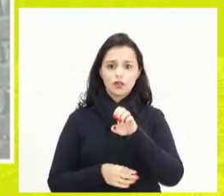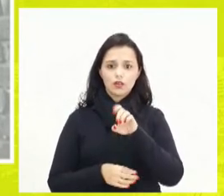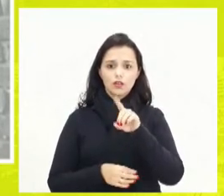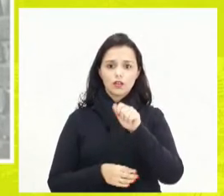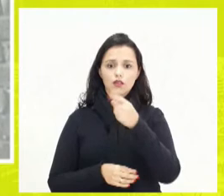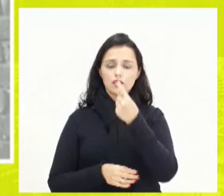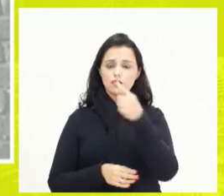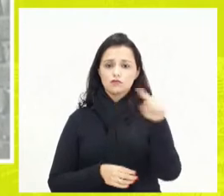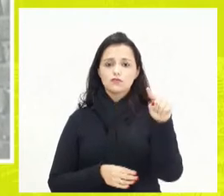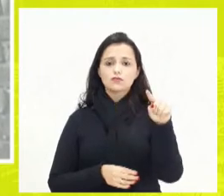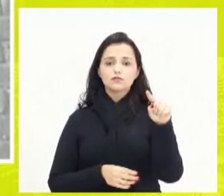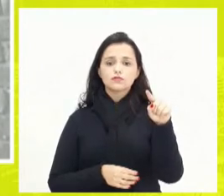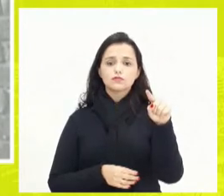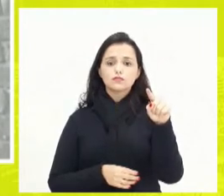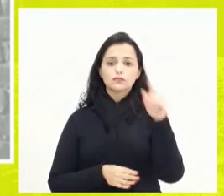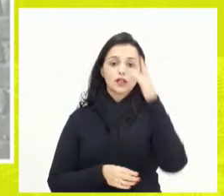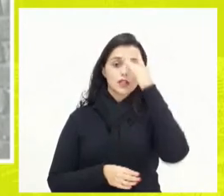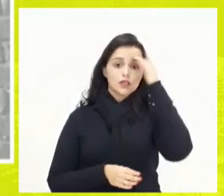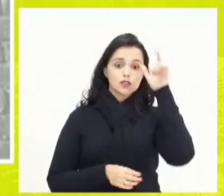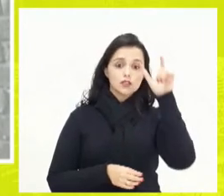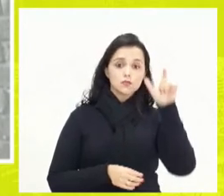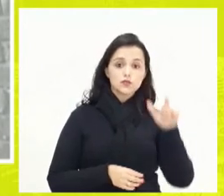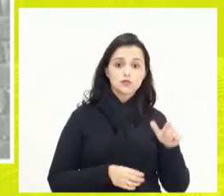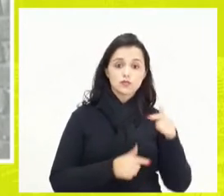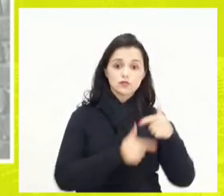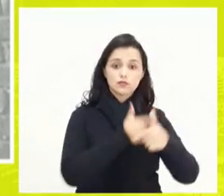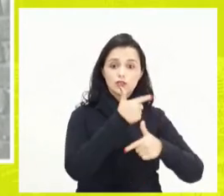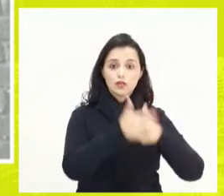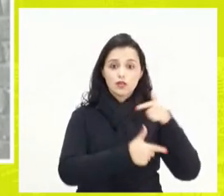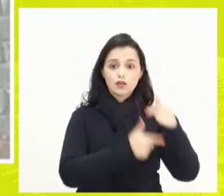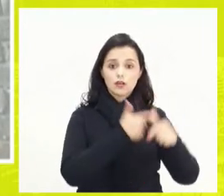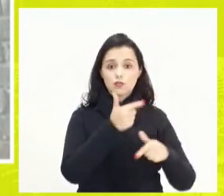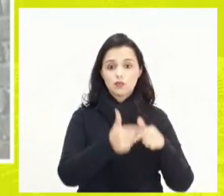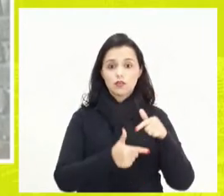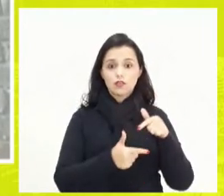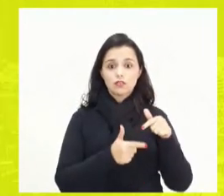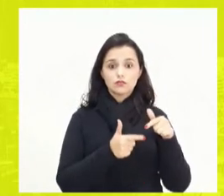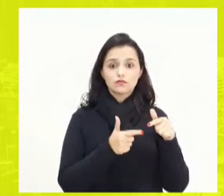loneliness that people that are freelancers